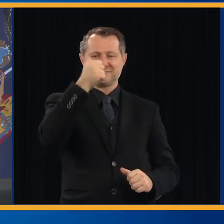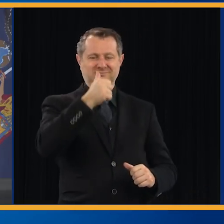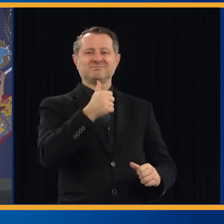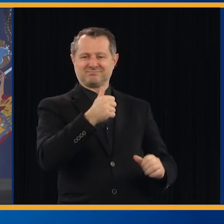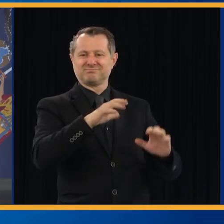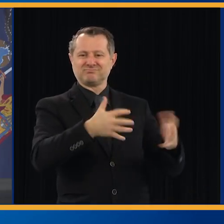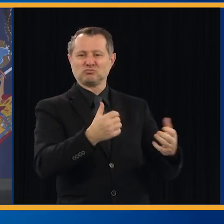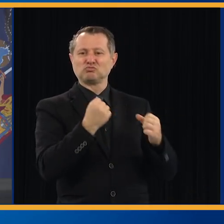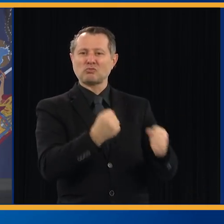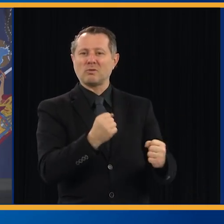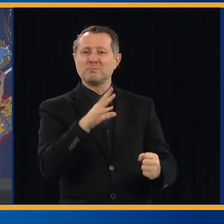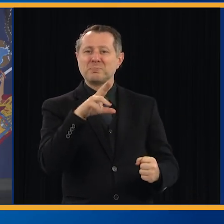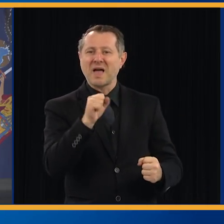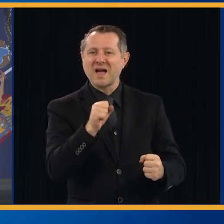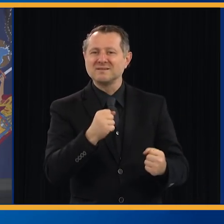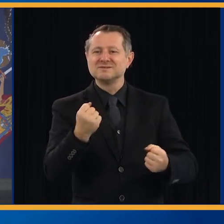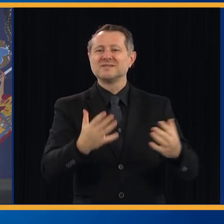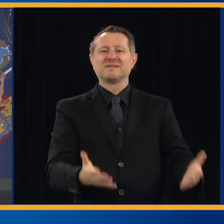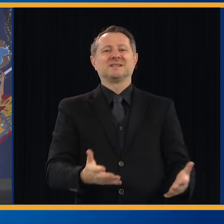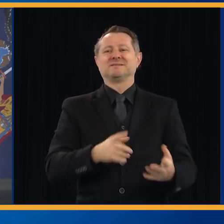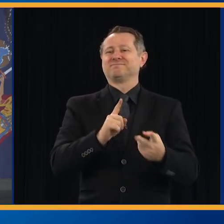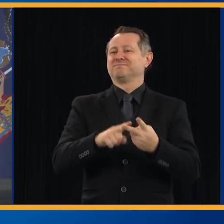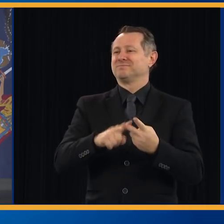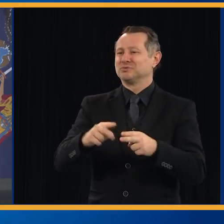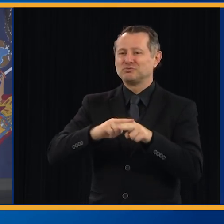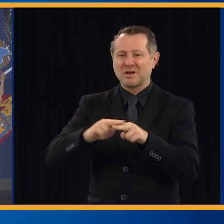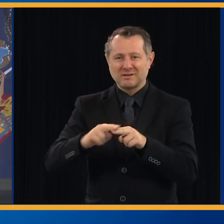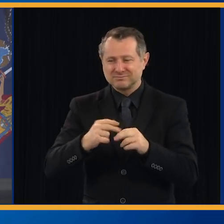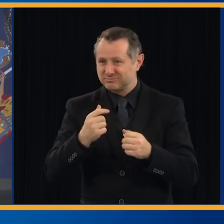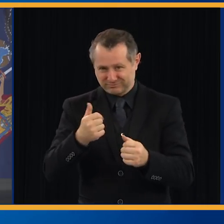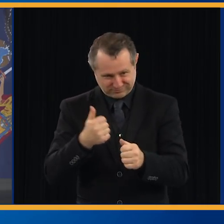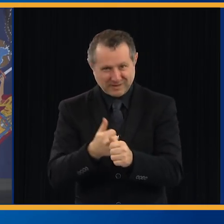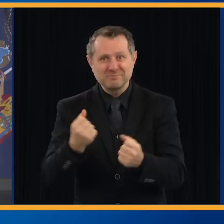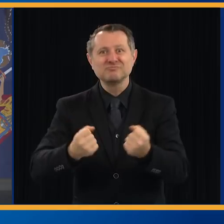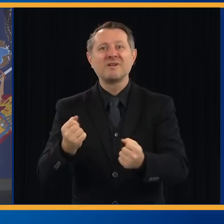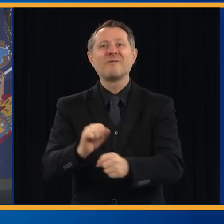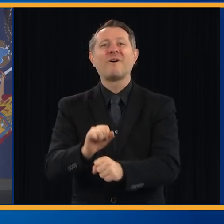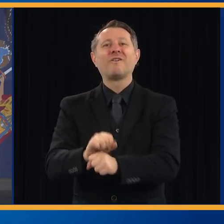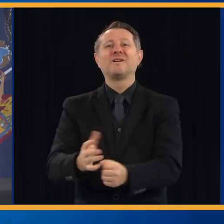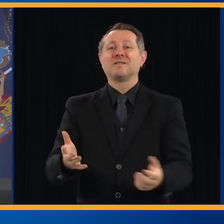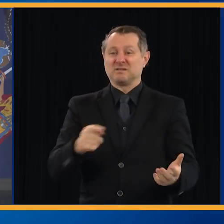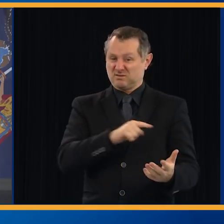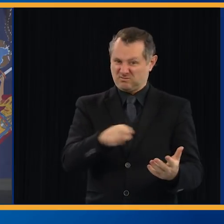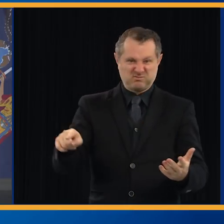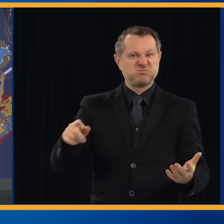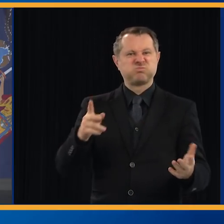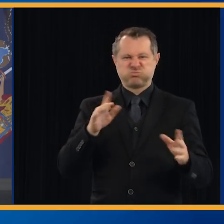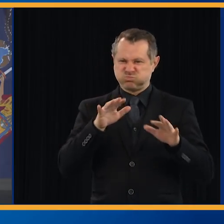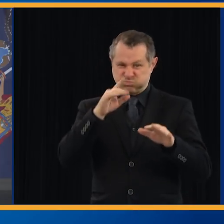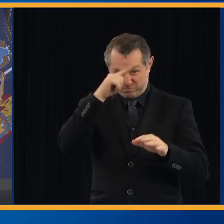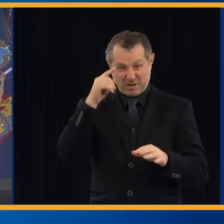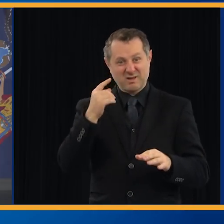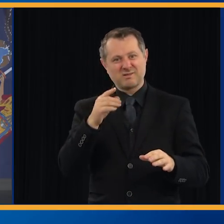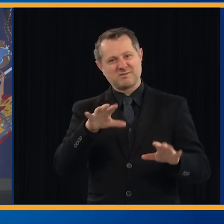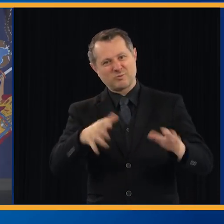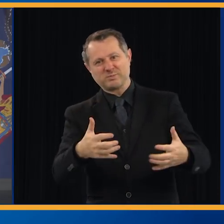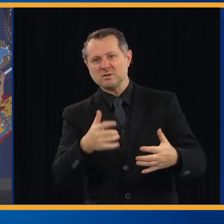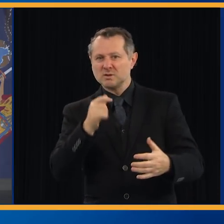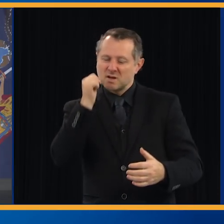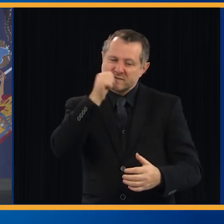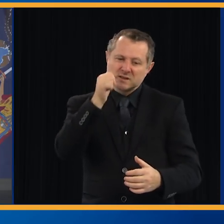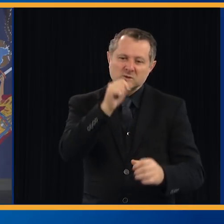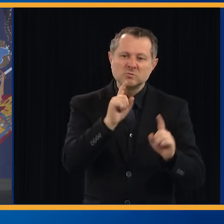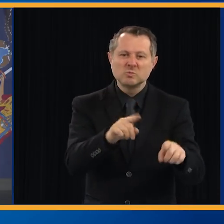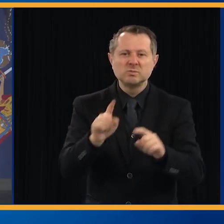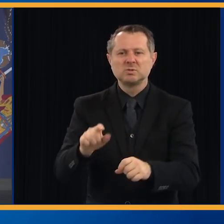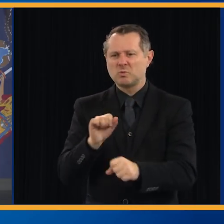the buses, and they were out there driving the trains, and they were out there running the hospitals and the emergency rooms and